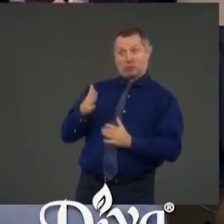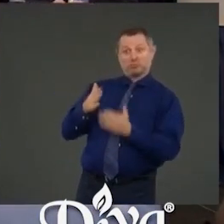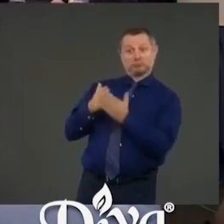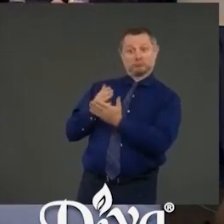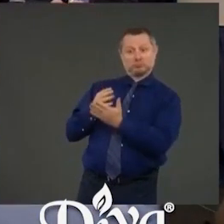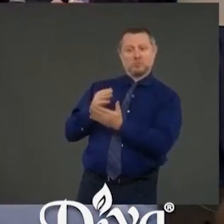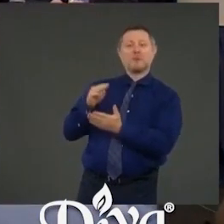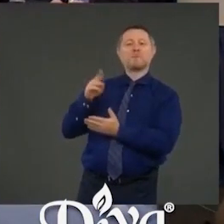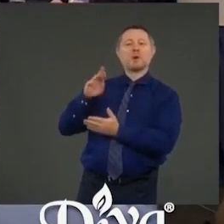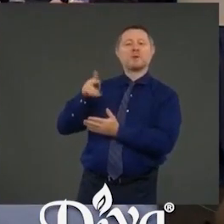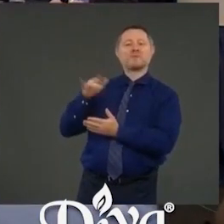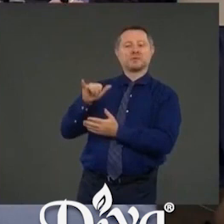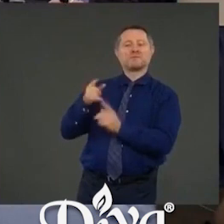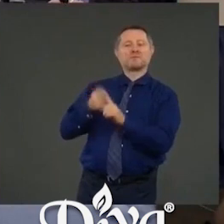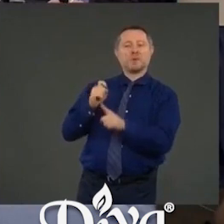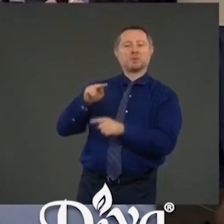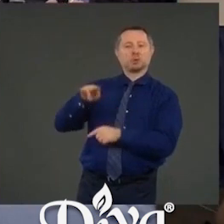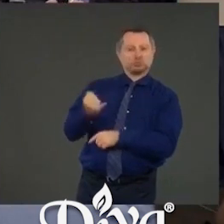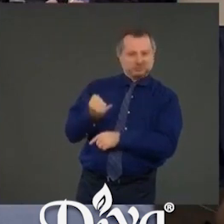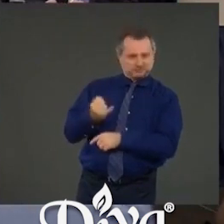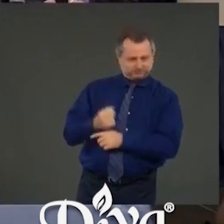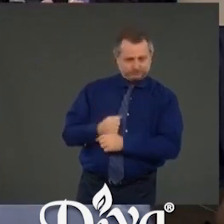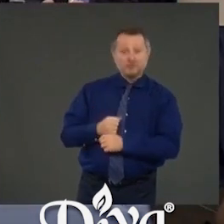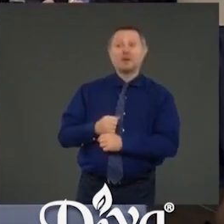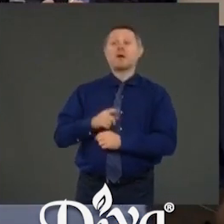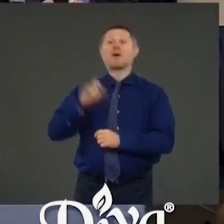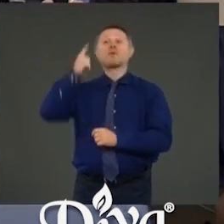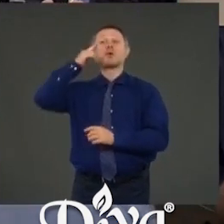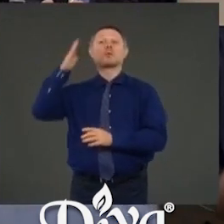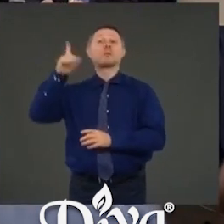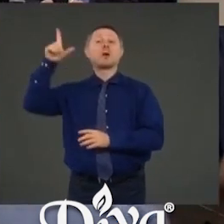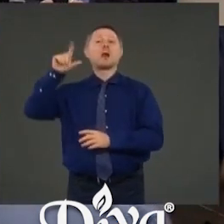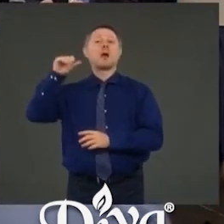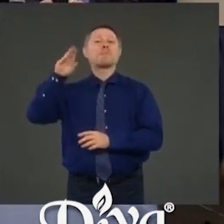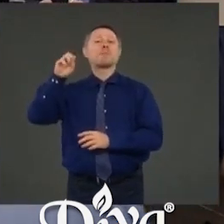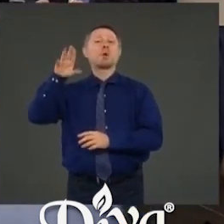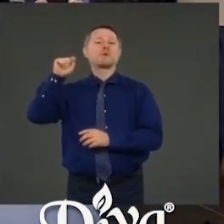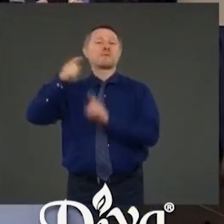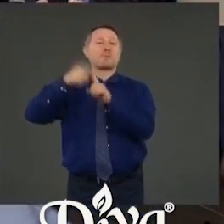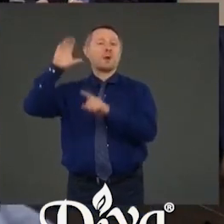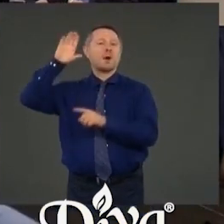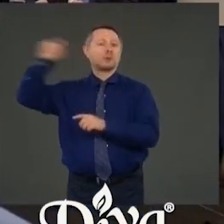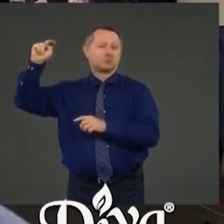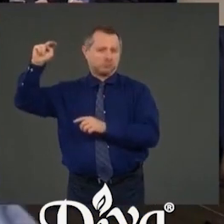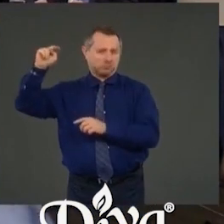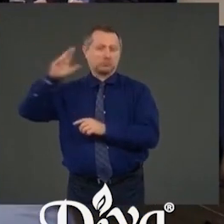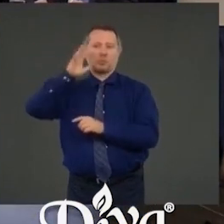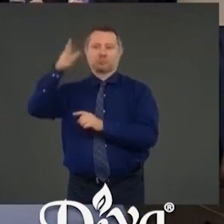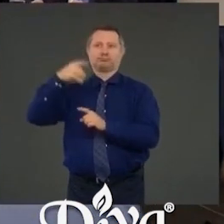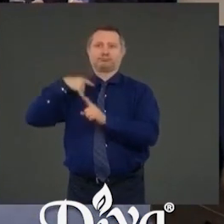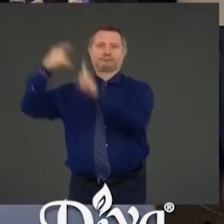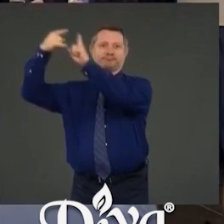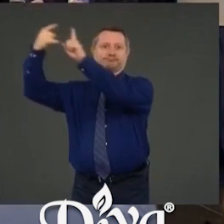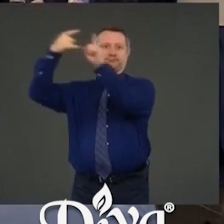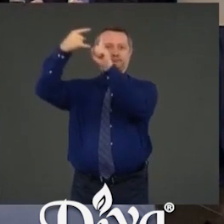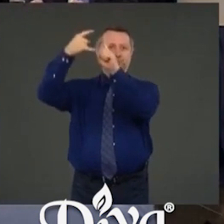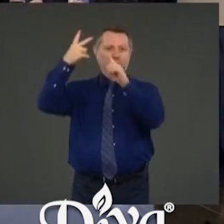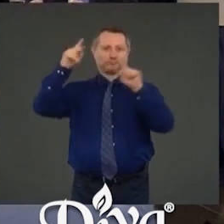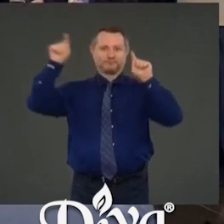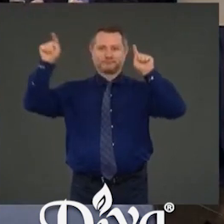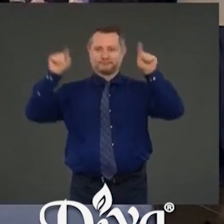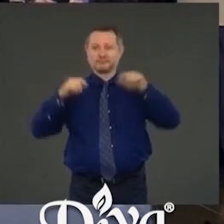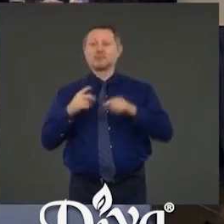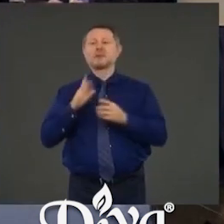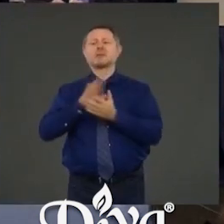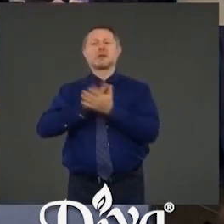Murphy from the great state of New Jersey, Governor Ned Lamont from the great state of Connecticut. It's a pleasure to be with